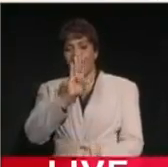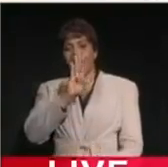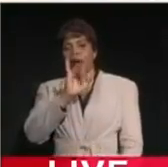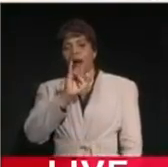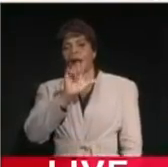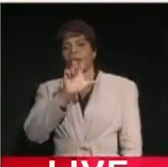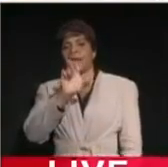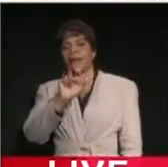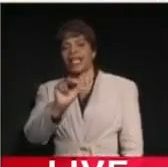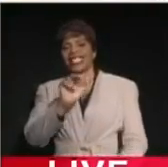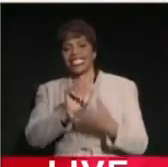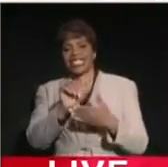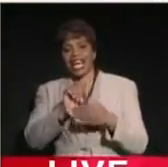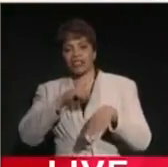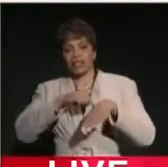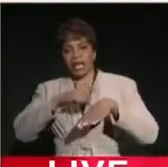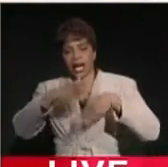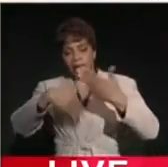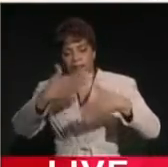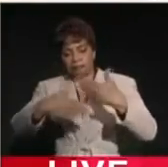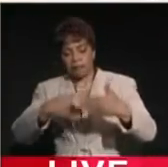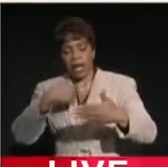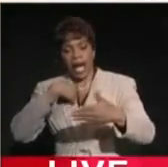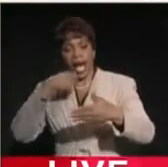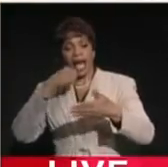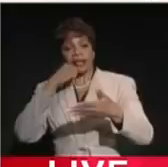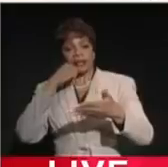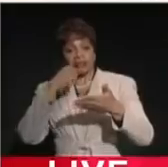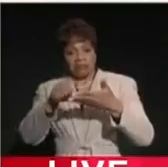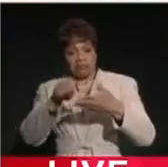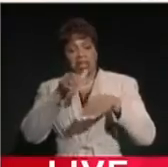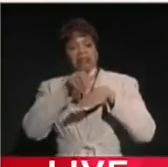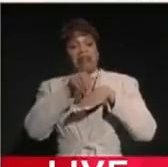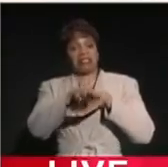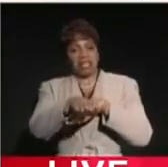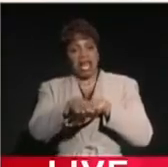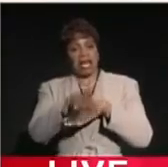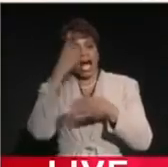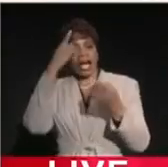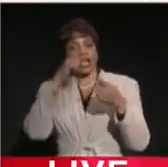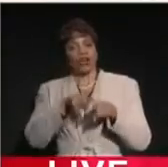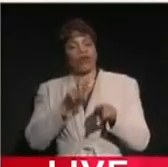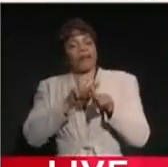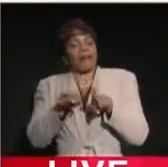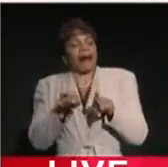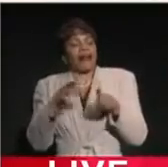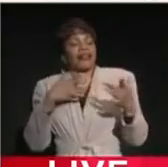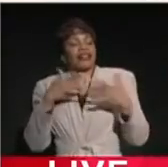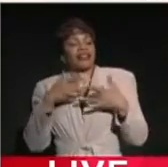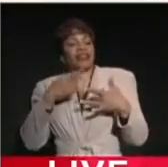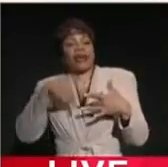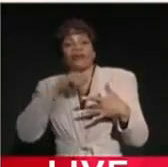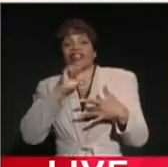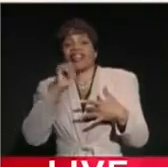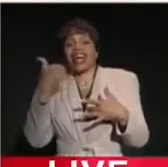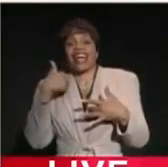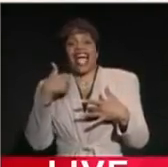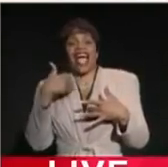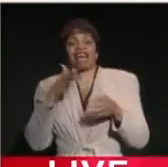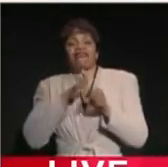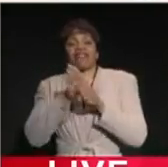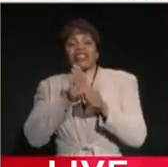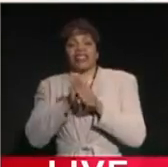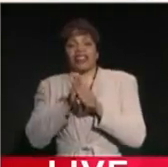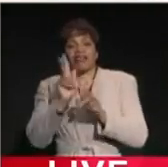over time. I have signed a letter that said I would agree to that. My concern is that we don't have enough people playing there.